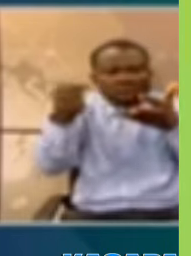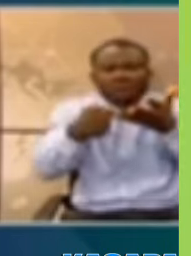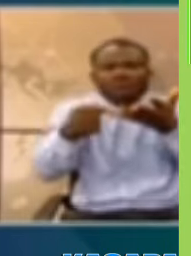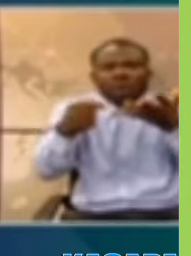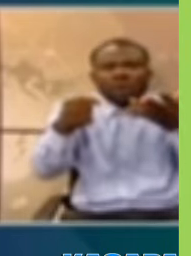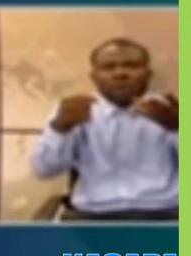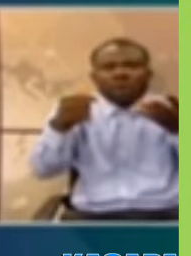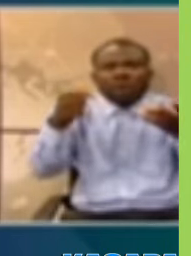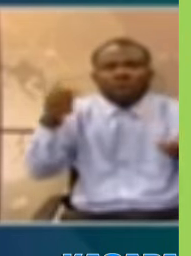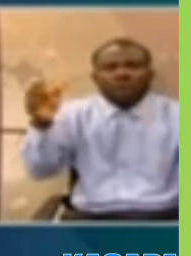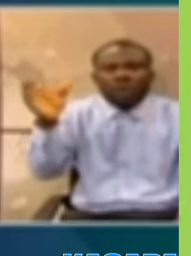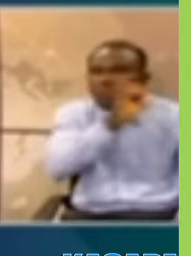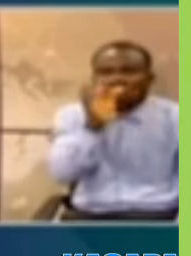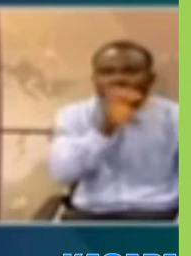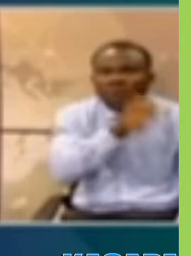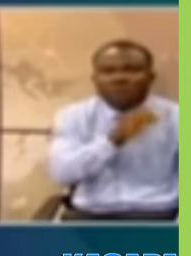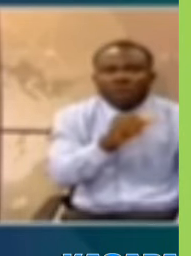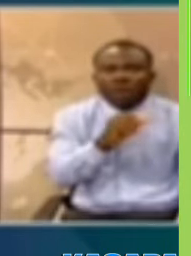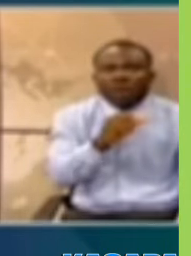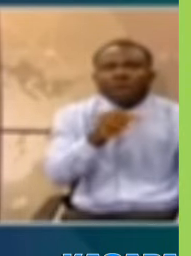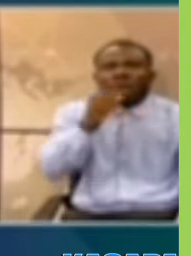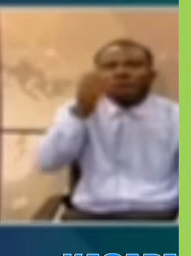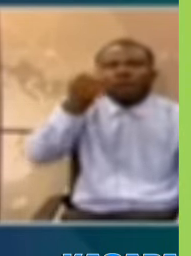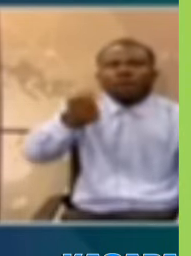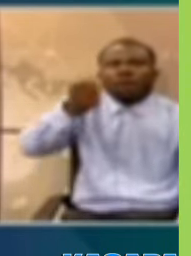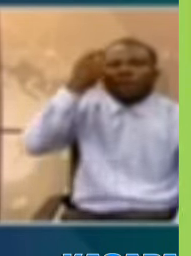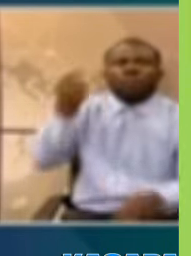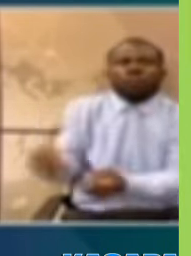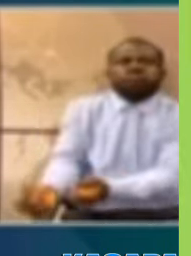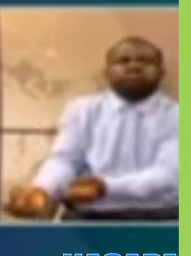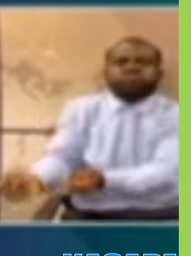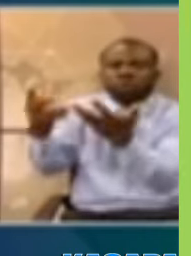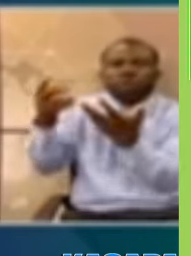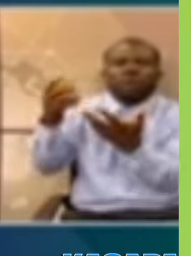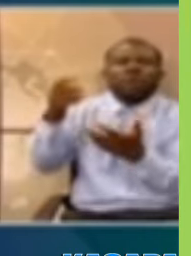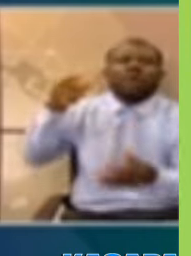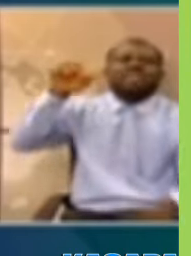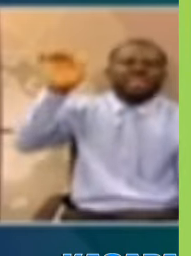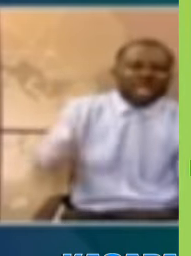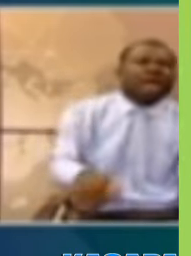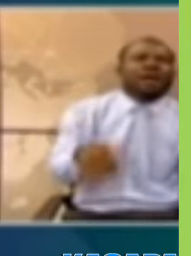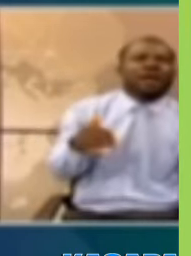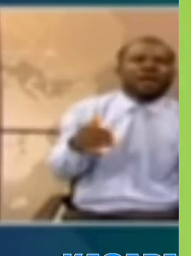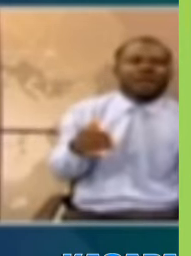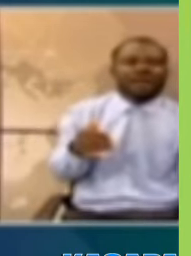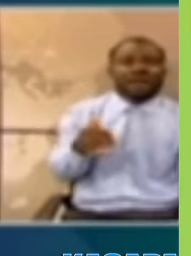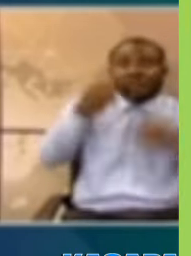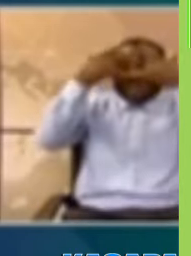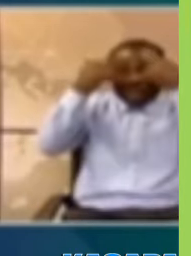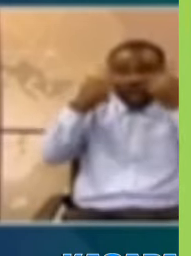why ya kada fun ani abre ojai. Because we are already president. It's so much way